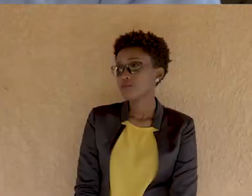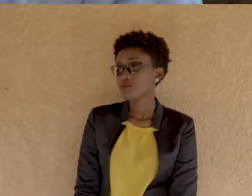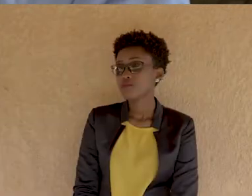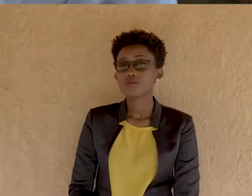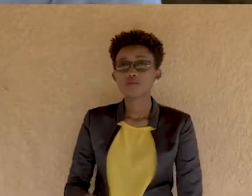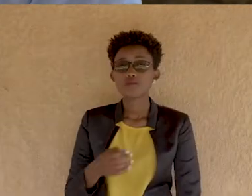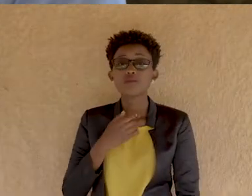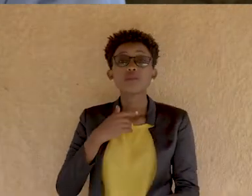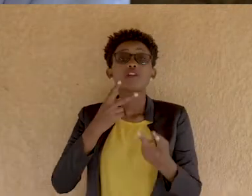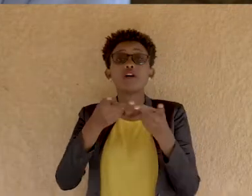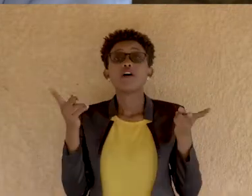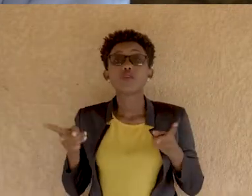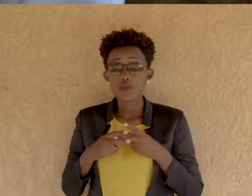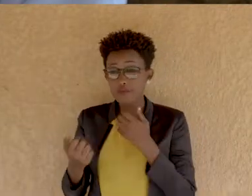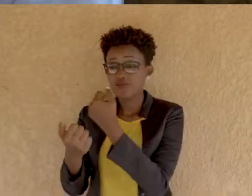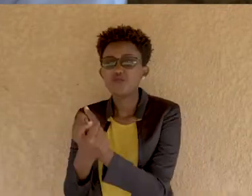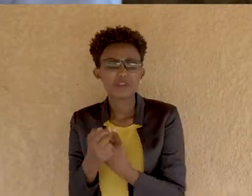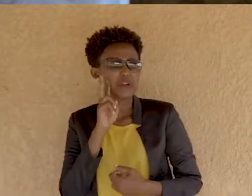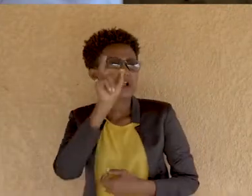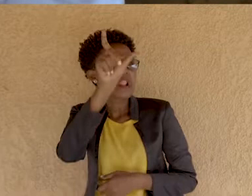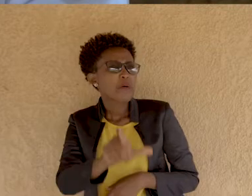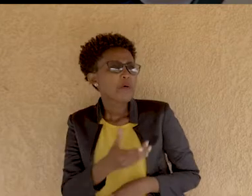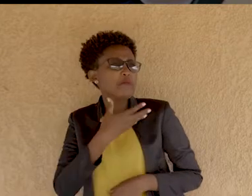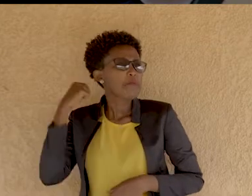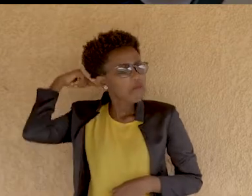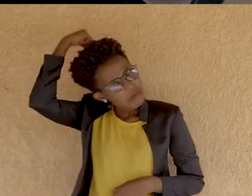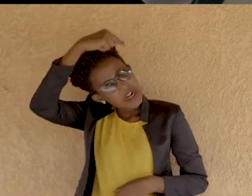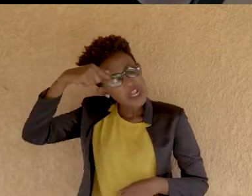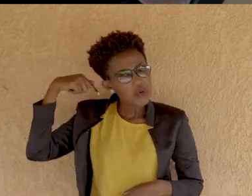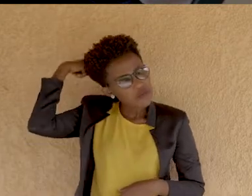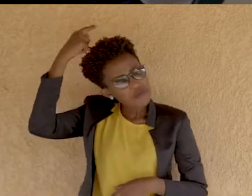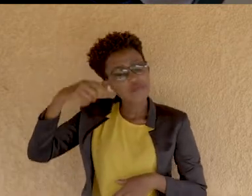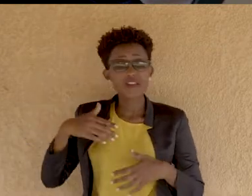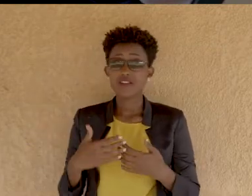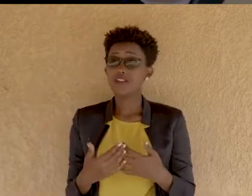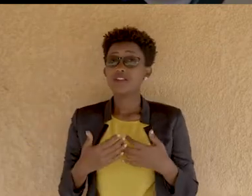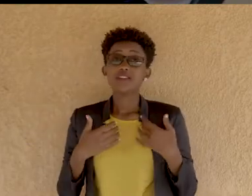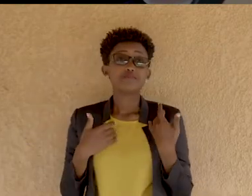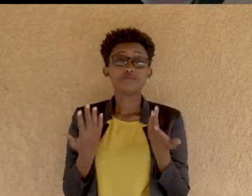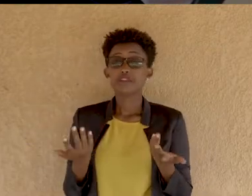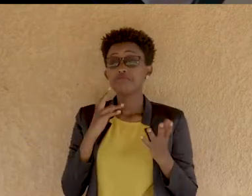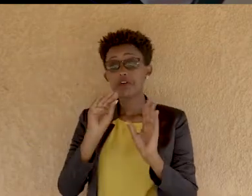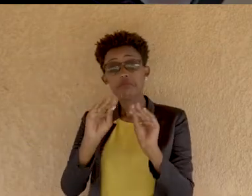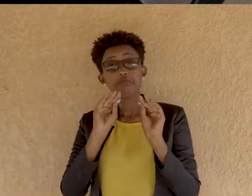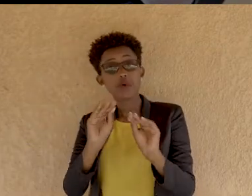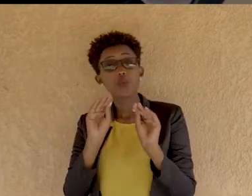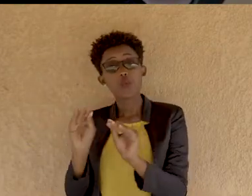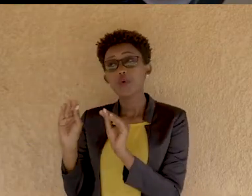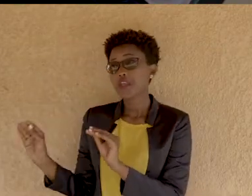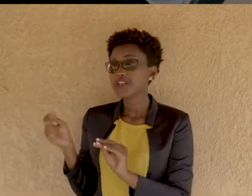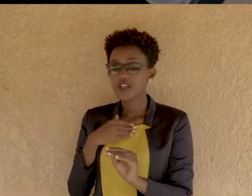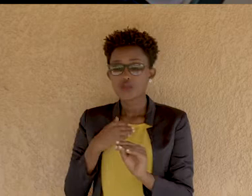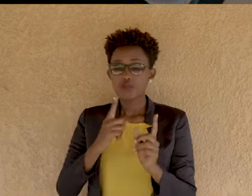aho nari mfungiye hari abantu bambaraga akagofero n'umuntu nawe wari umuyobozi wadufashaga